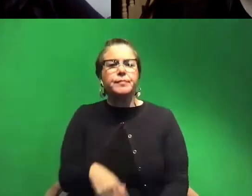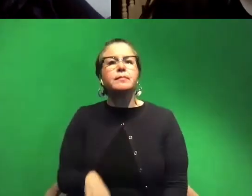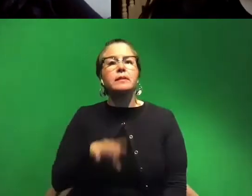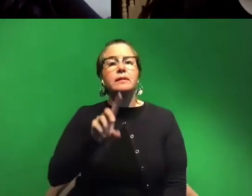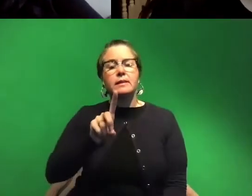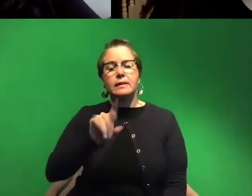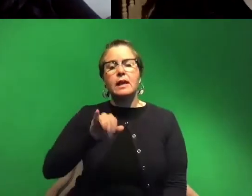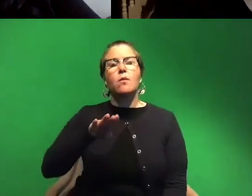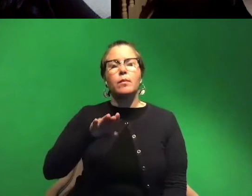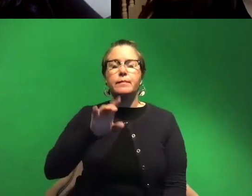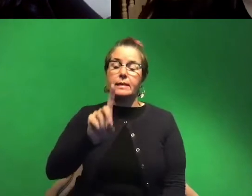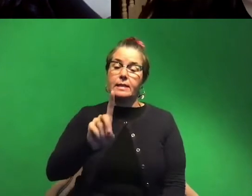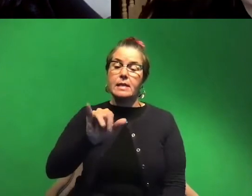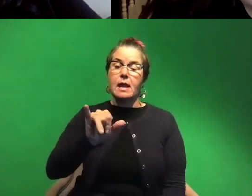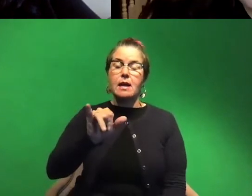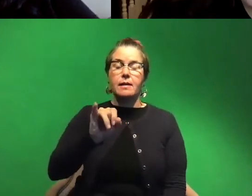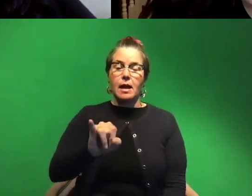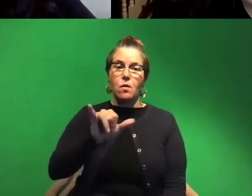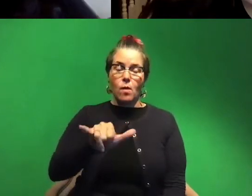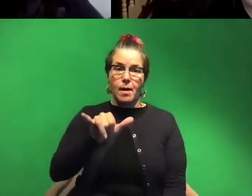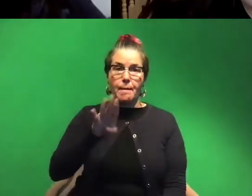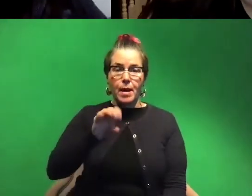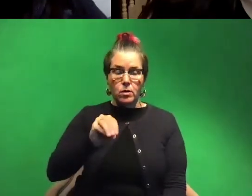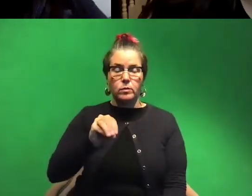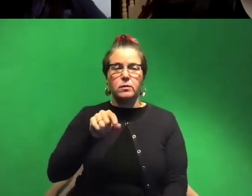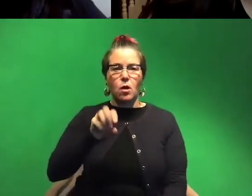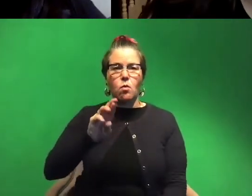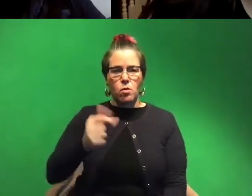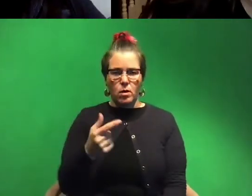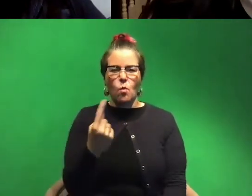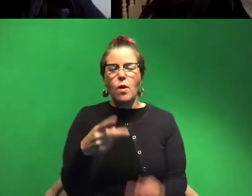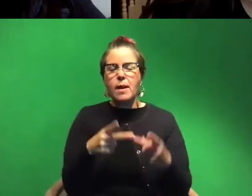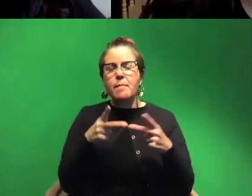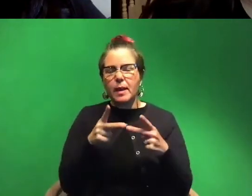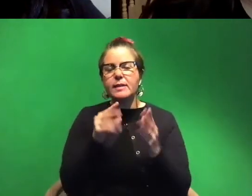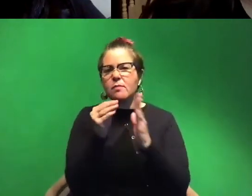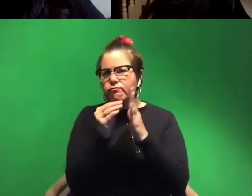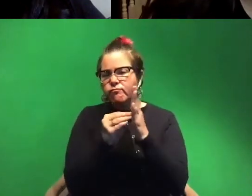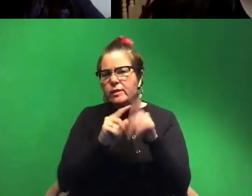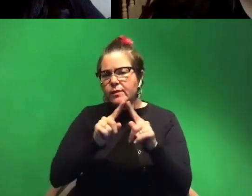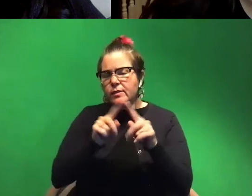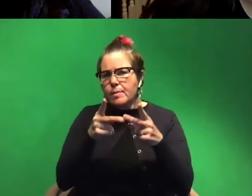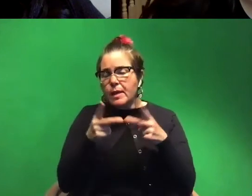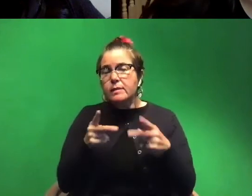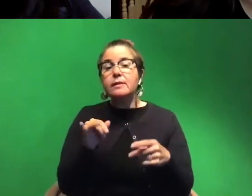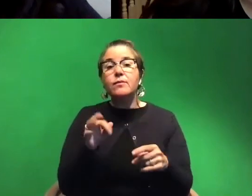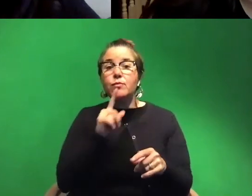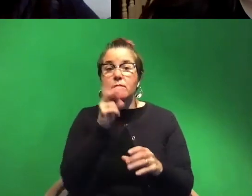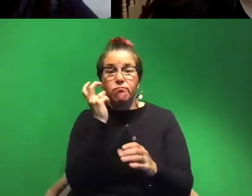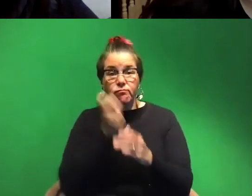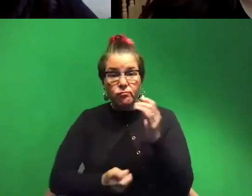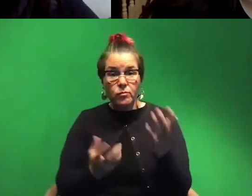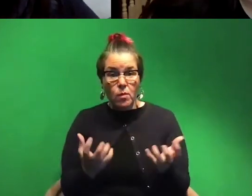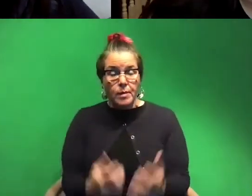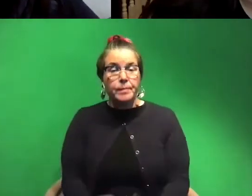and I'll put it in here. Oh, great. They're one of the places that track it. If you really want to get involved, we are